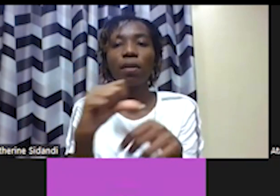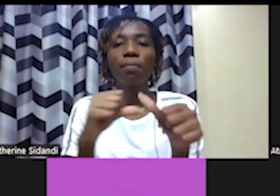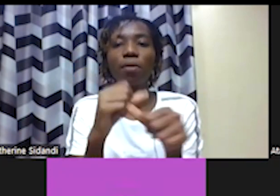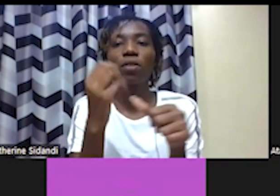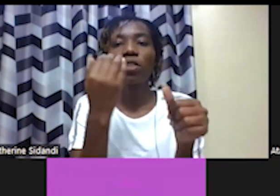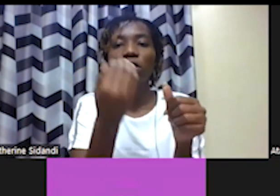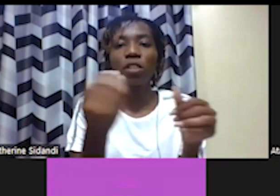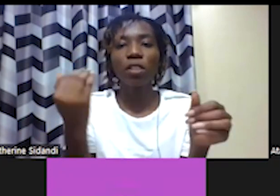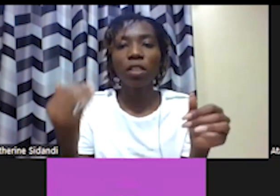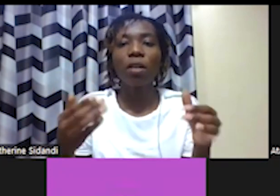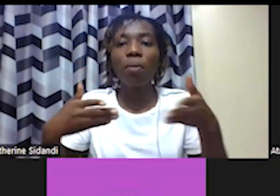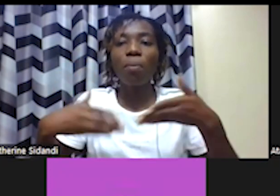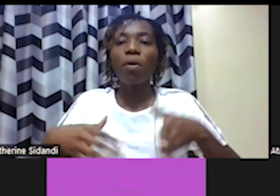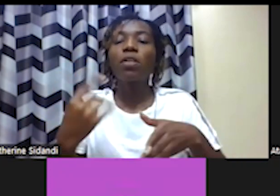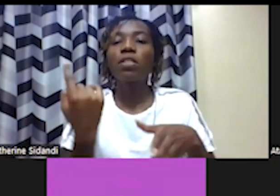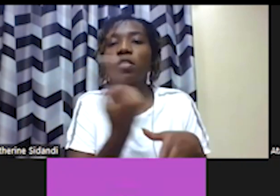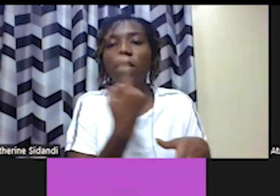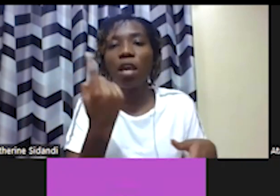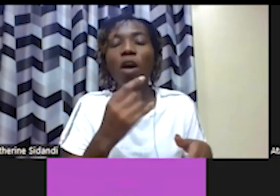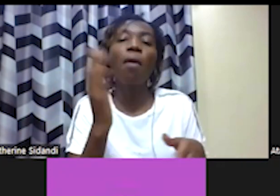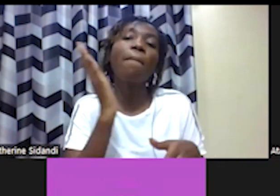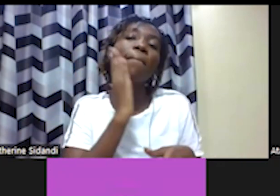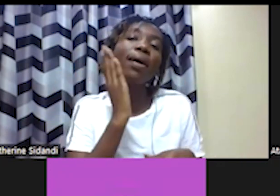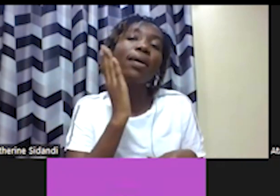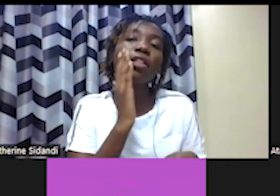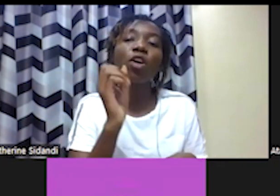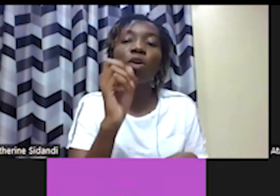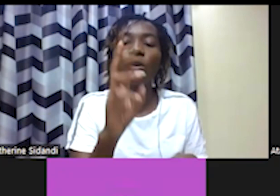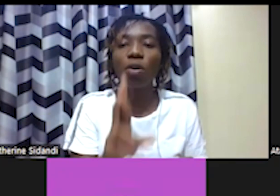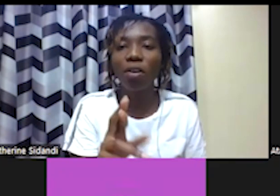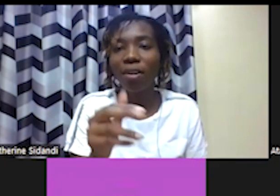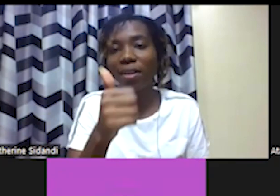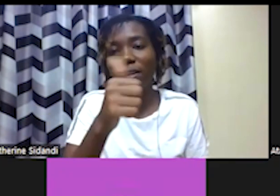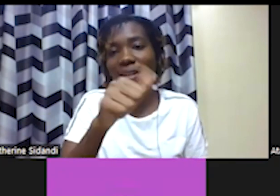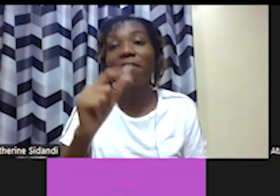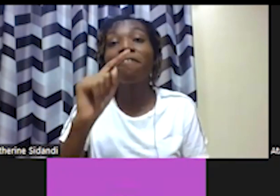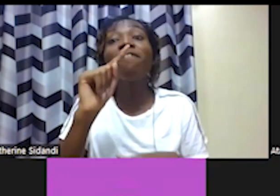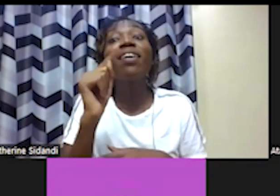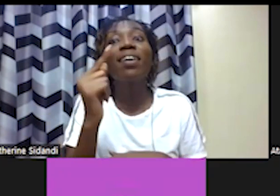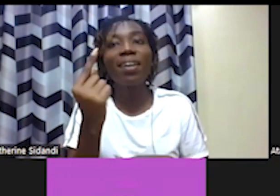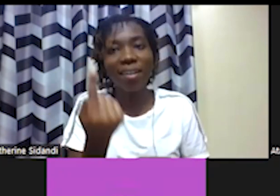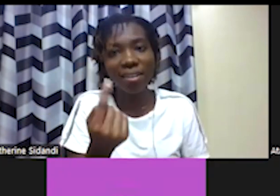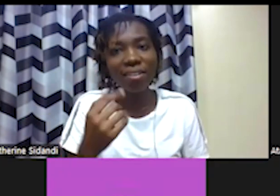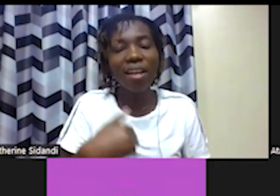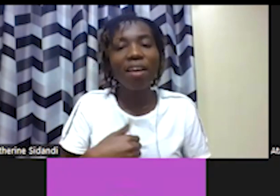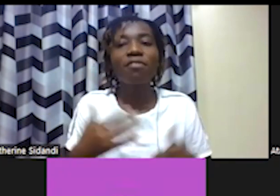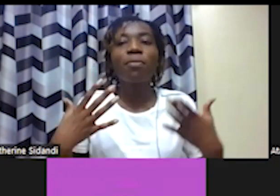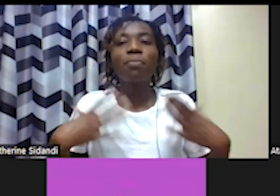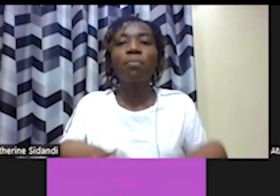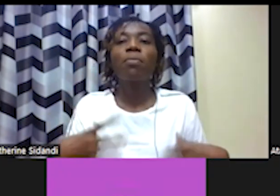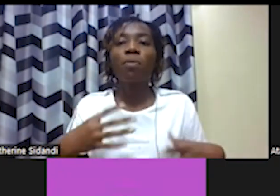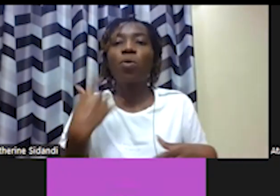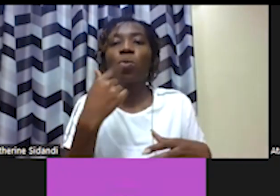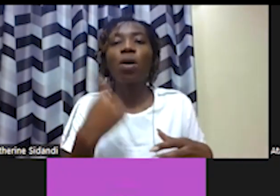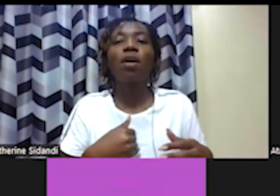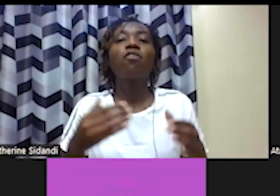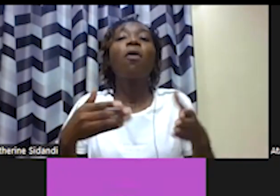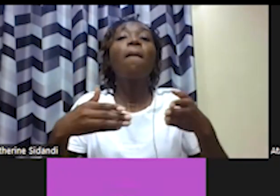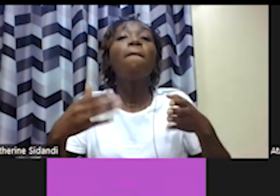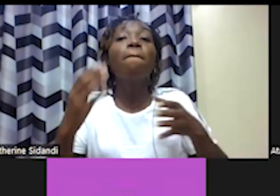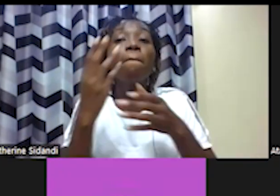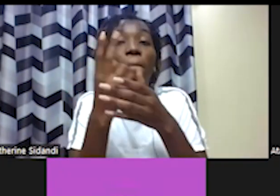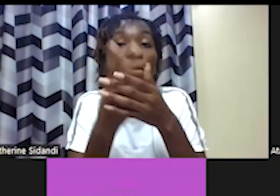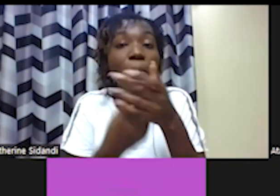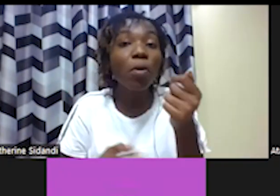children born by single mothers or wherever. First of all, there are people who have both parents and